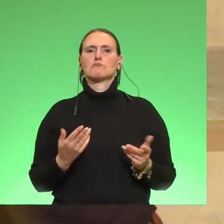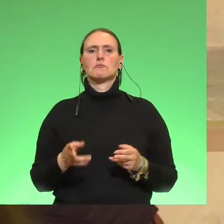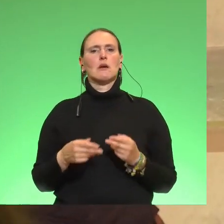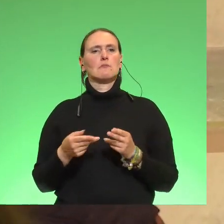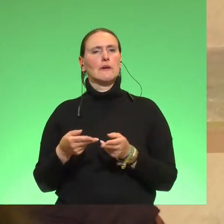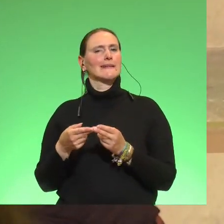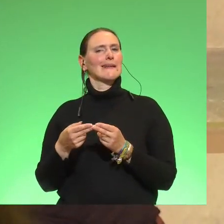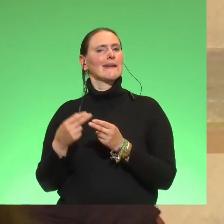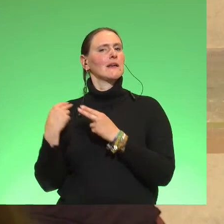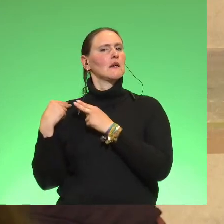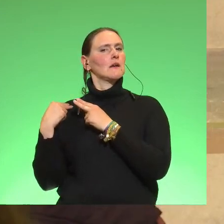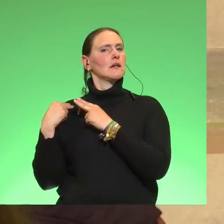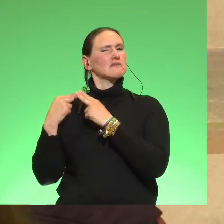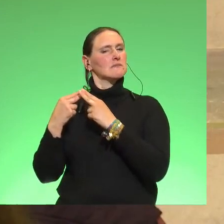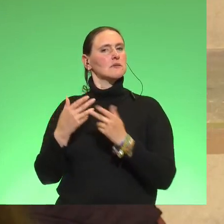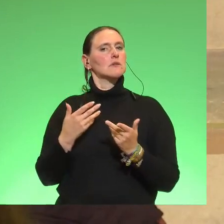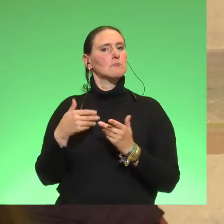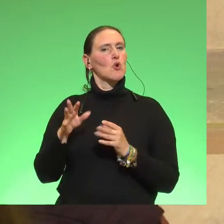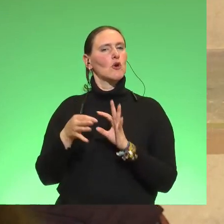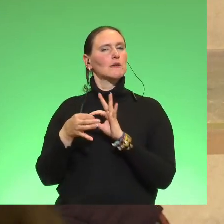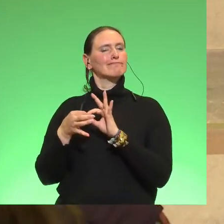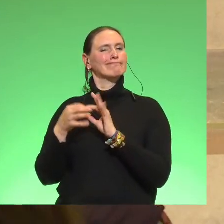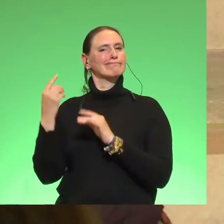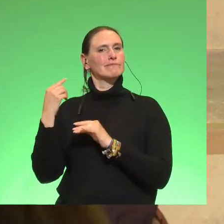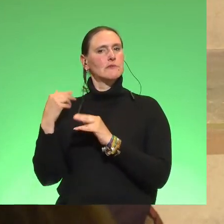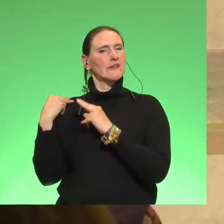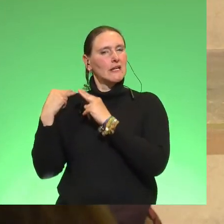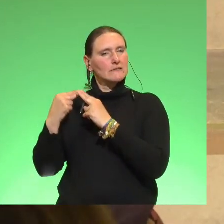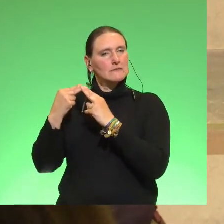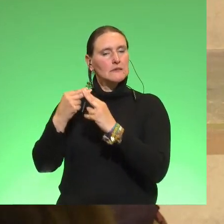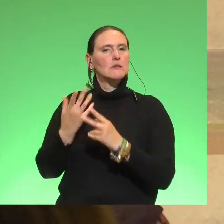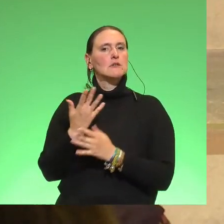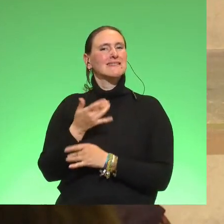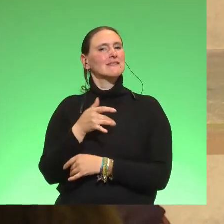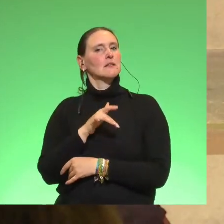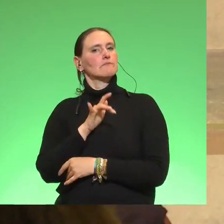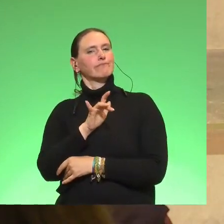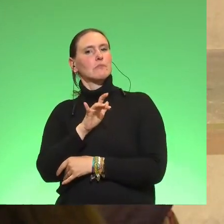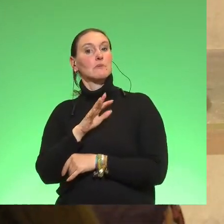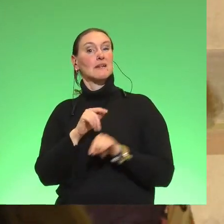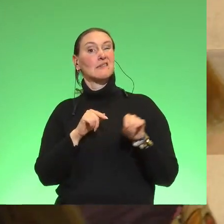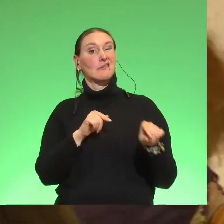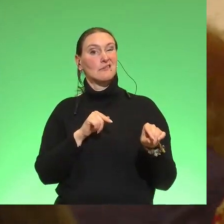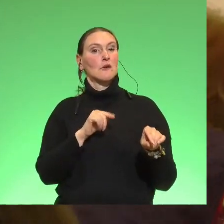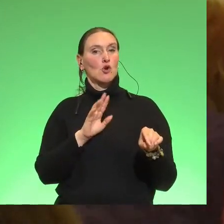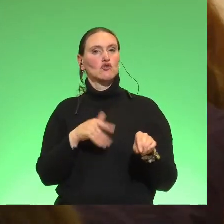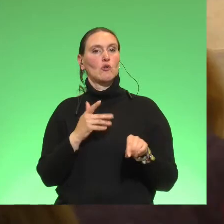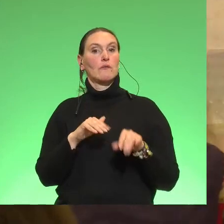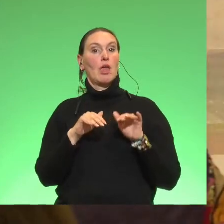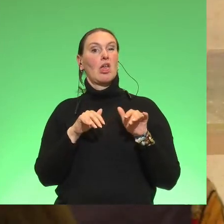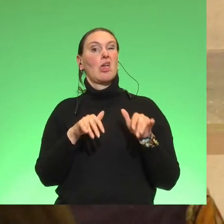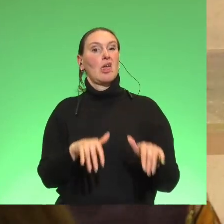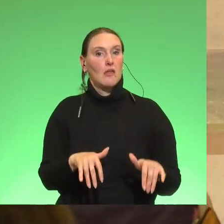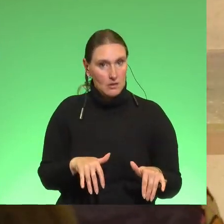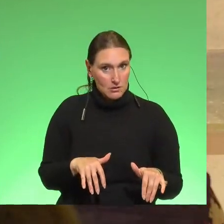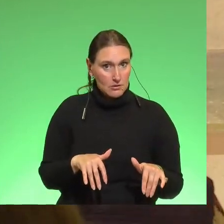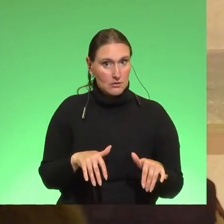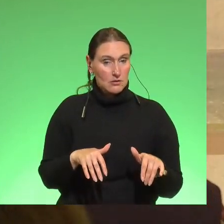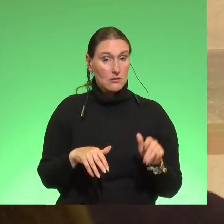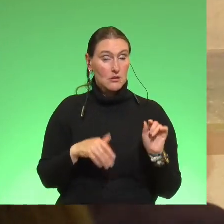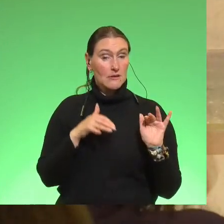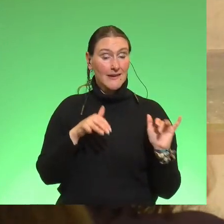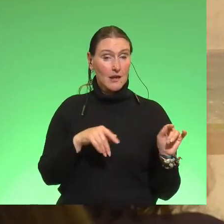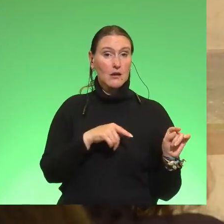critical, and so there is this trap that we start to kind of like